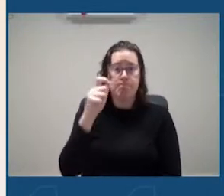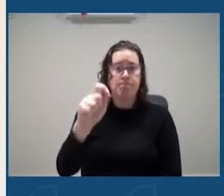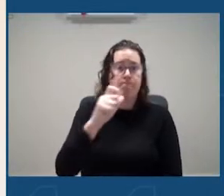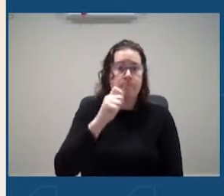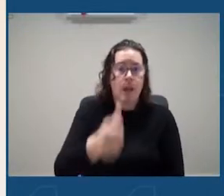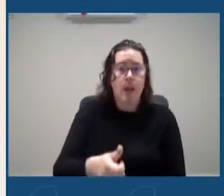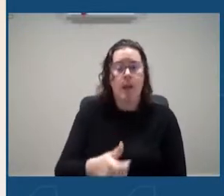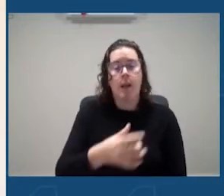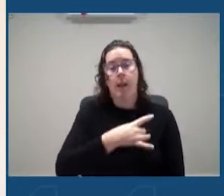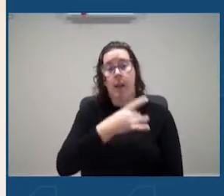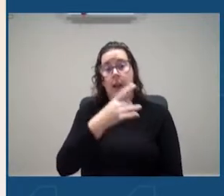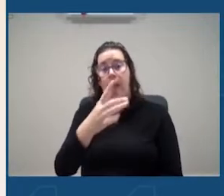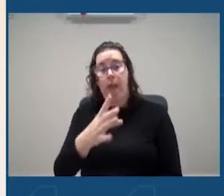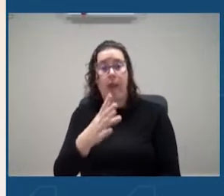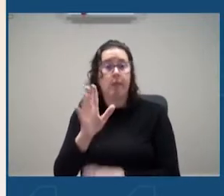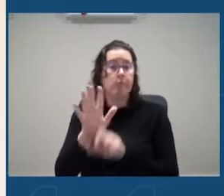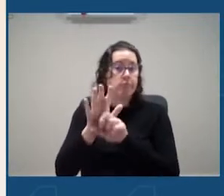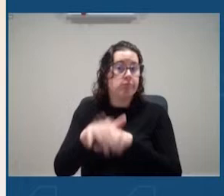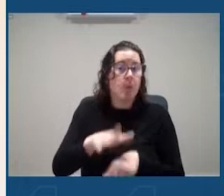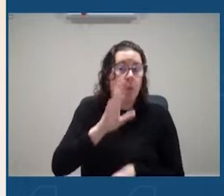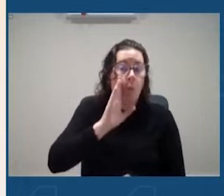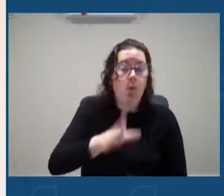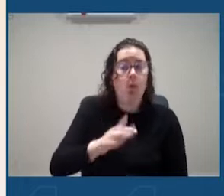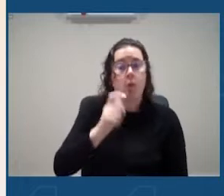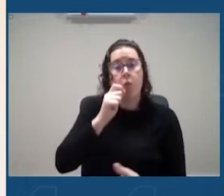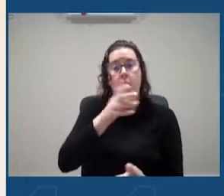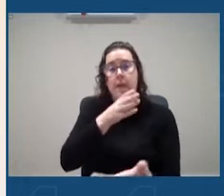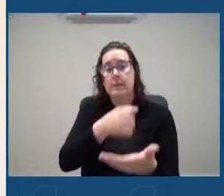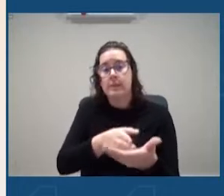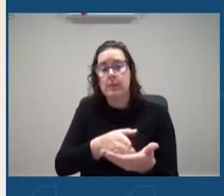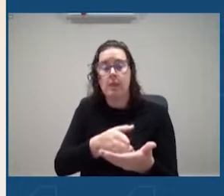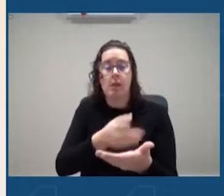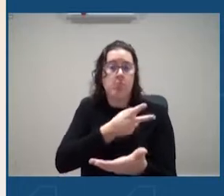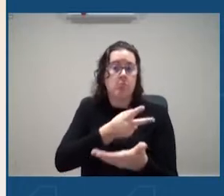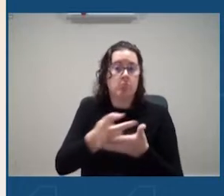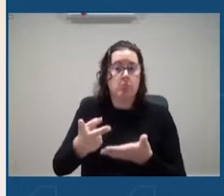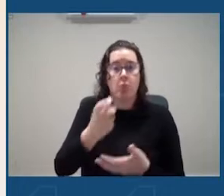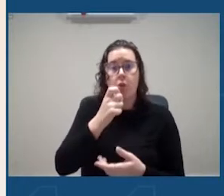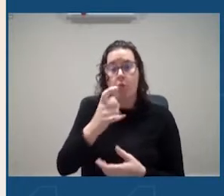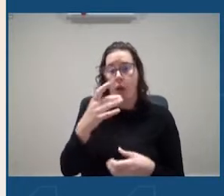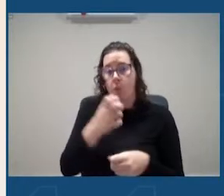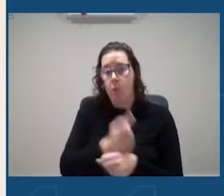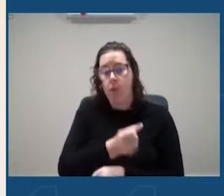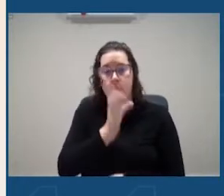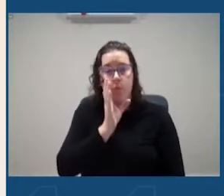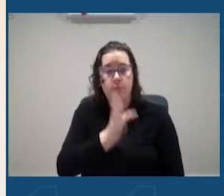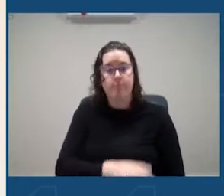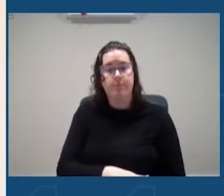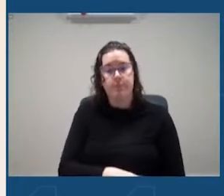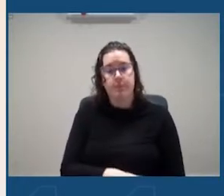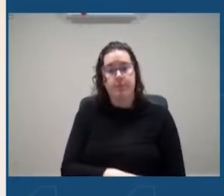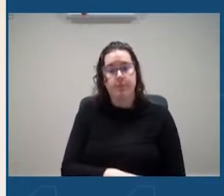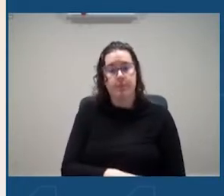will not win, that racism will not win.